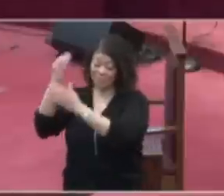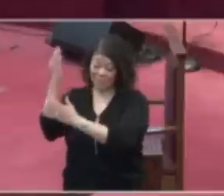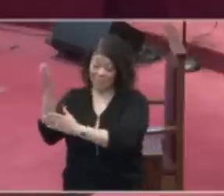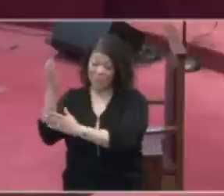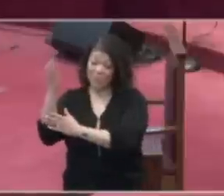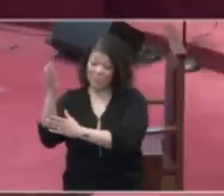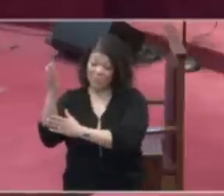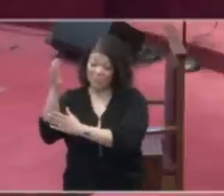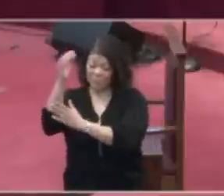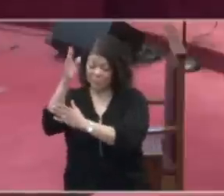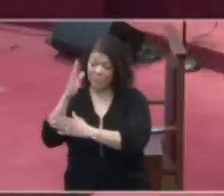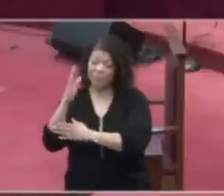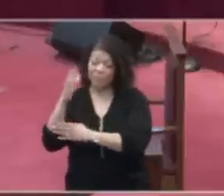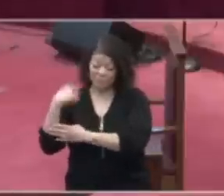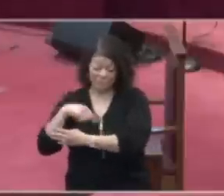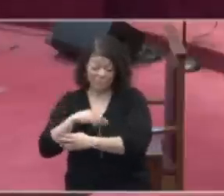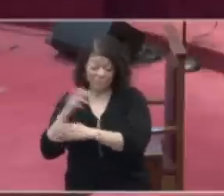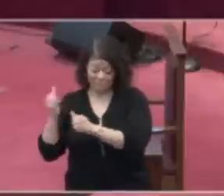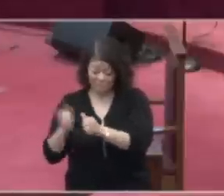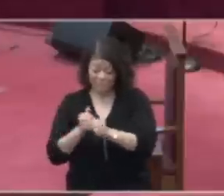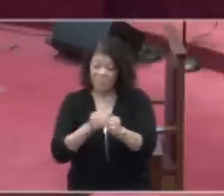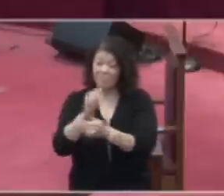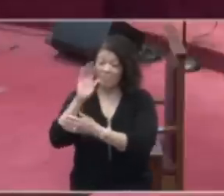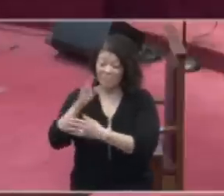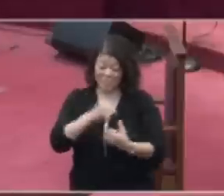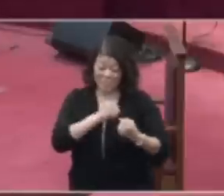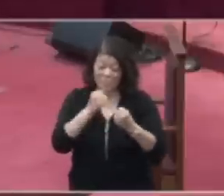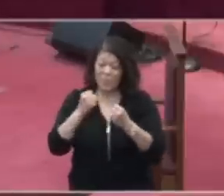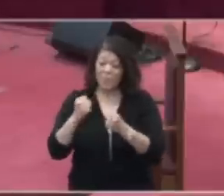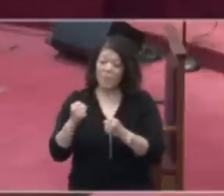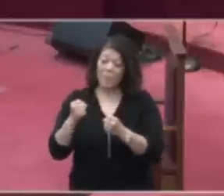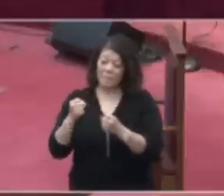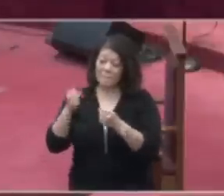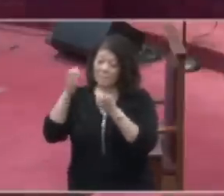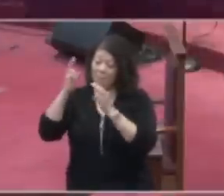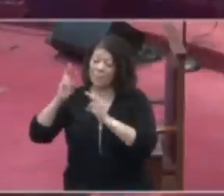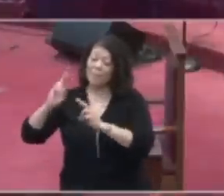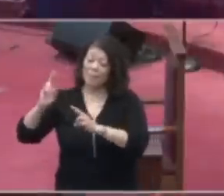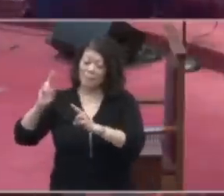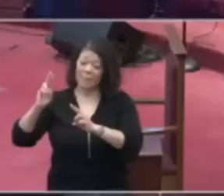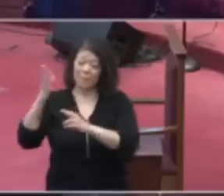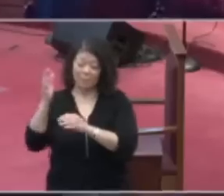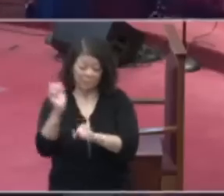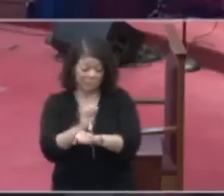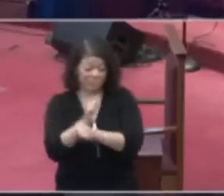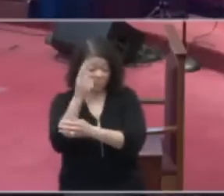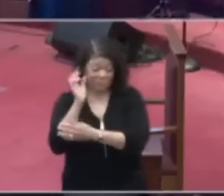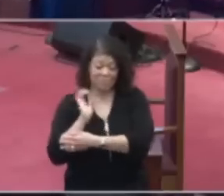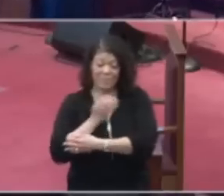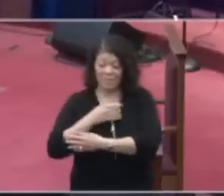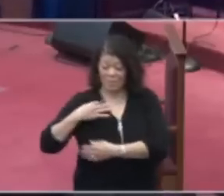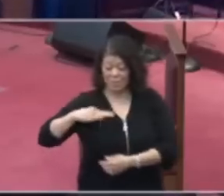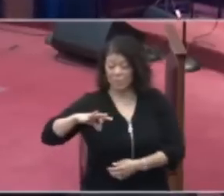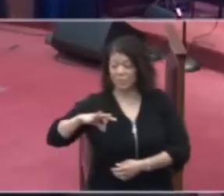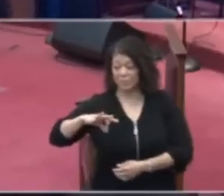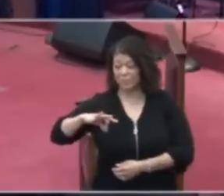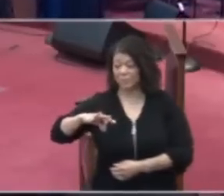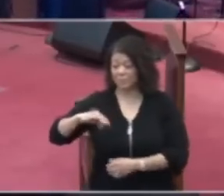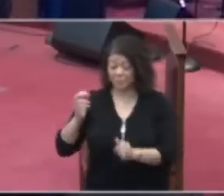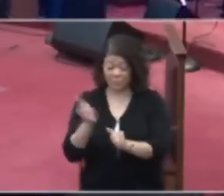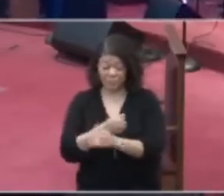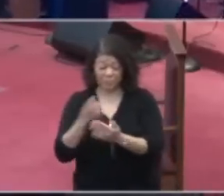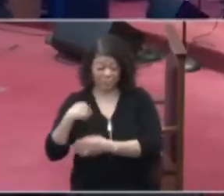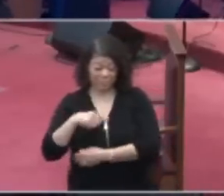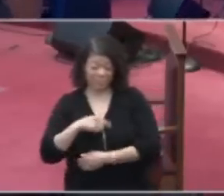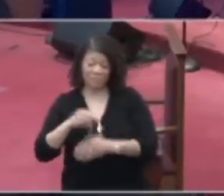are chasing your glory, you are also at the same time working for our good. And for it all, we give you thanks.